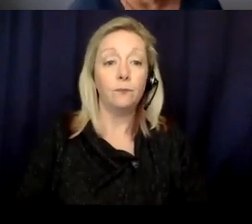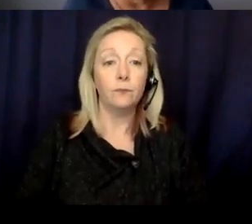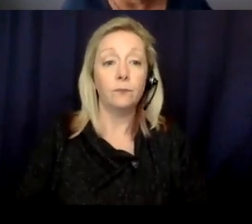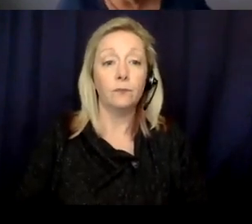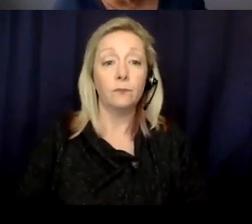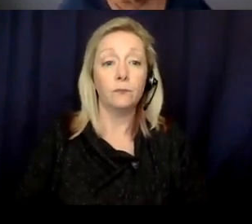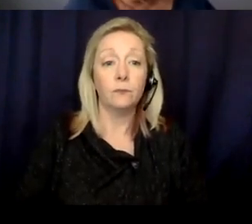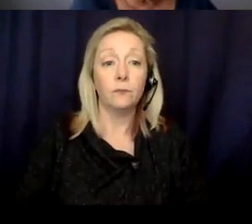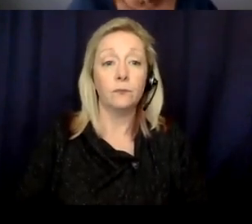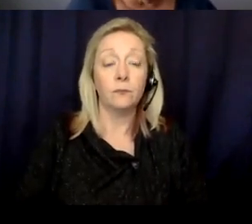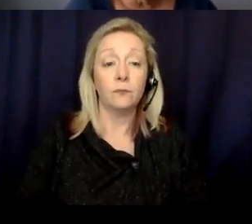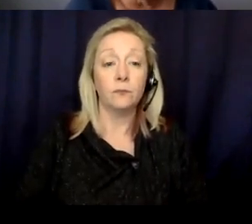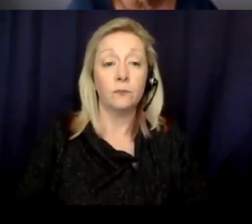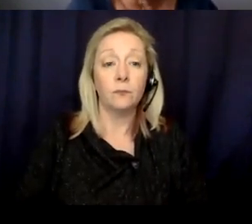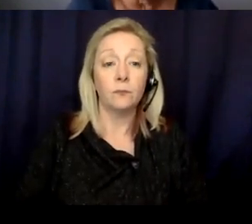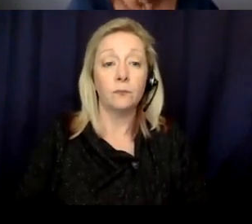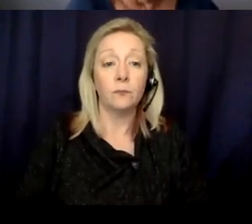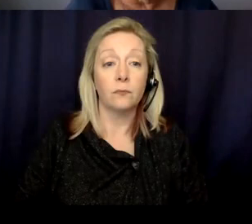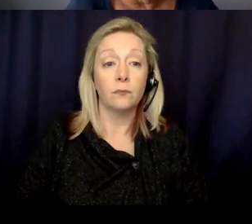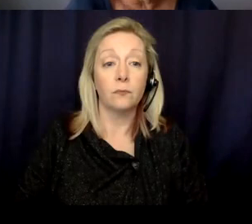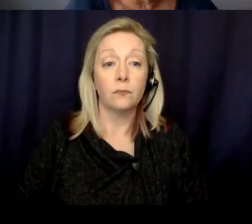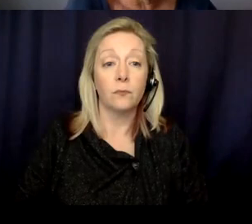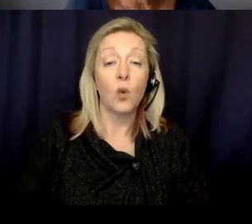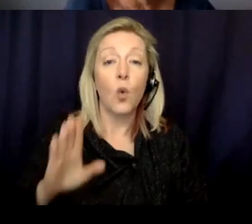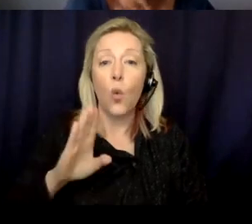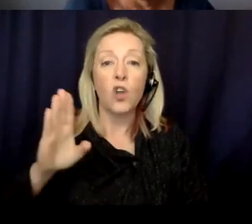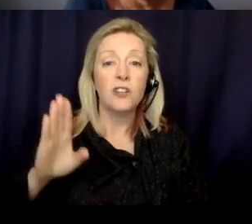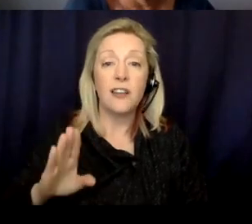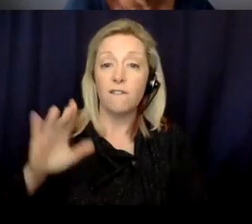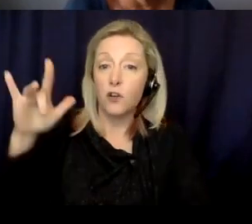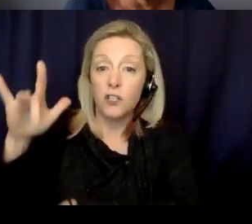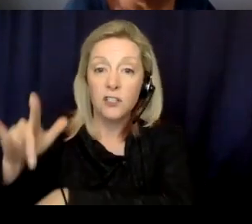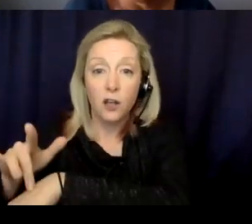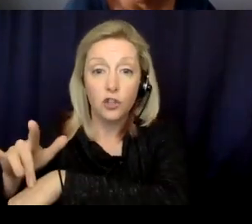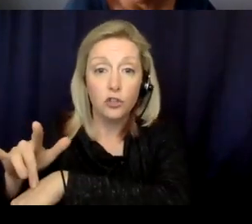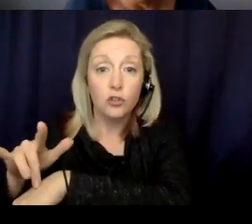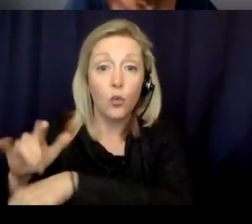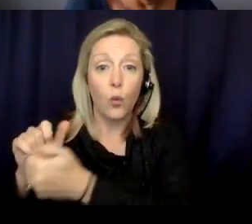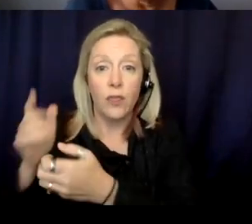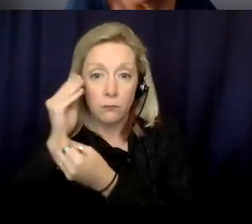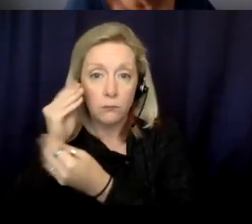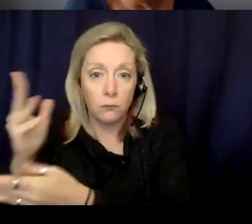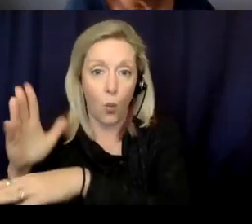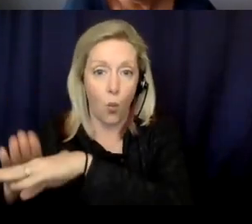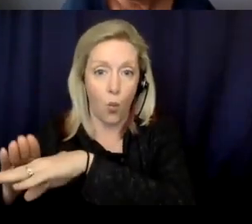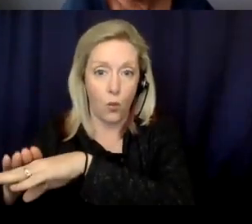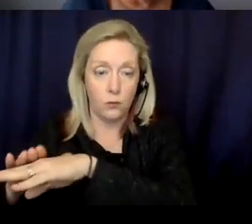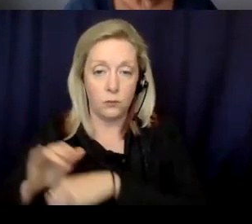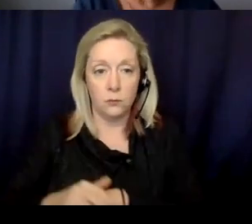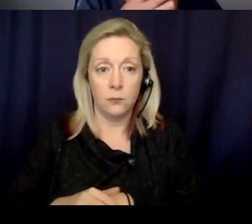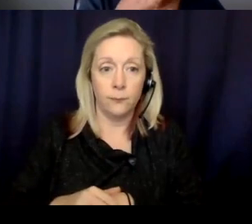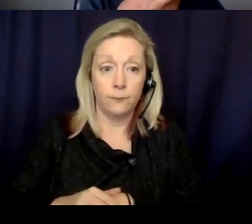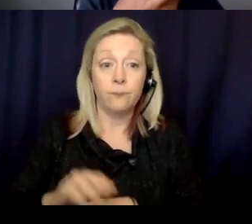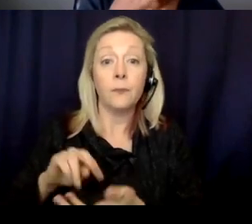ever going to act on an individual without them knowing what I'm about to do. So that means that when